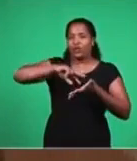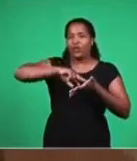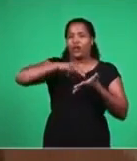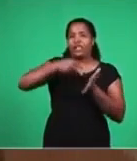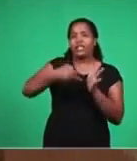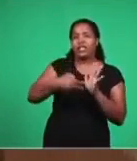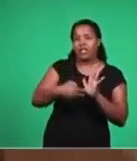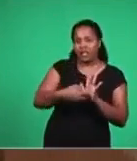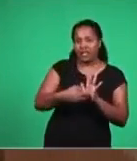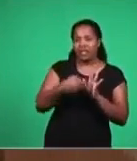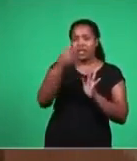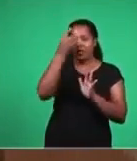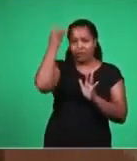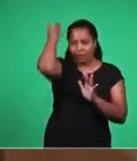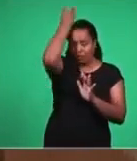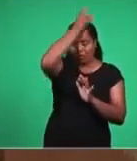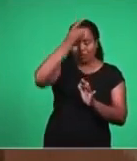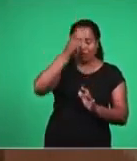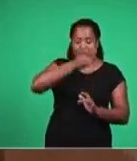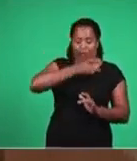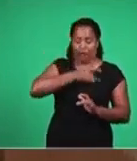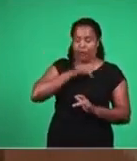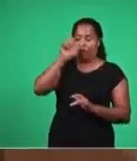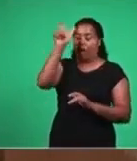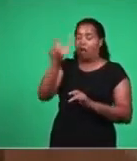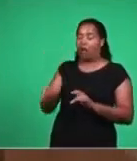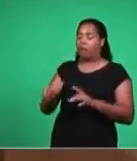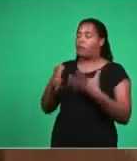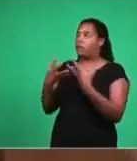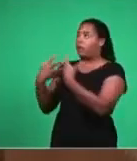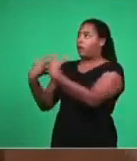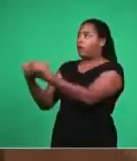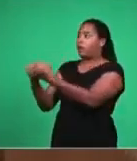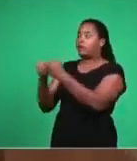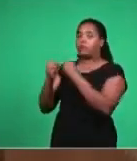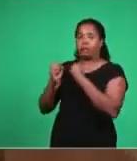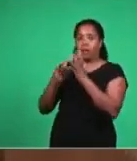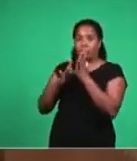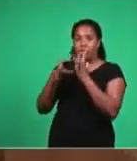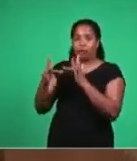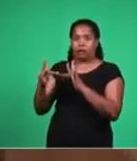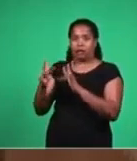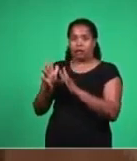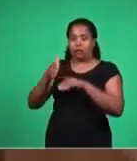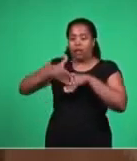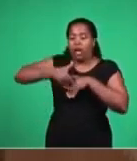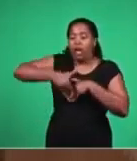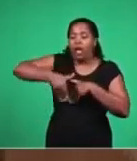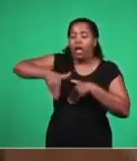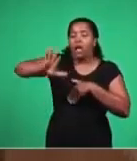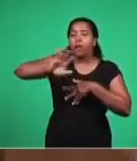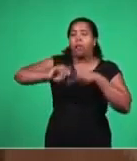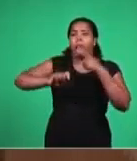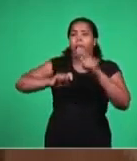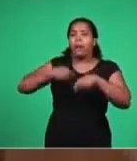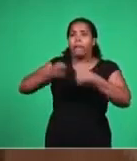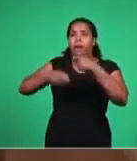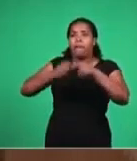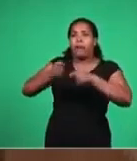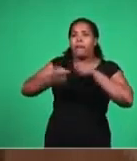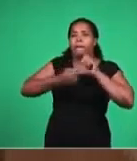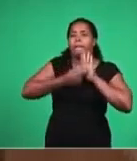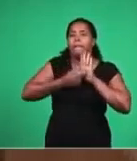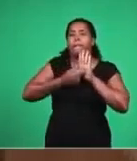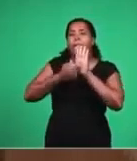the resurrection I'm talking about through the Holy Spirit of the person that accepts the Lord, and it begins to